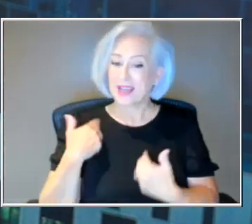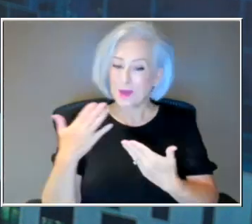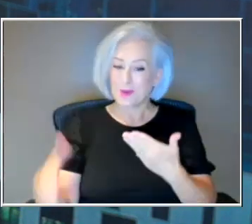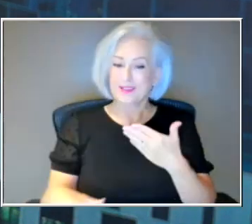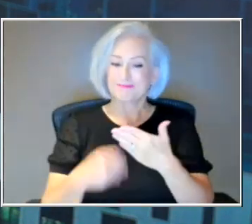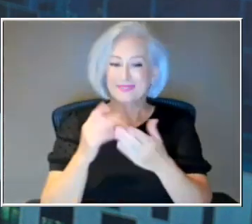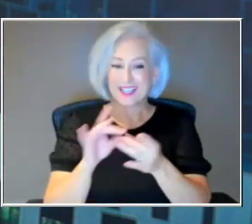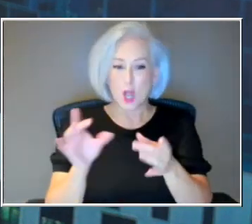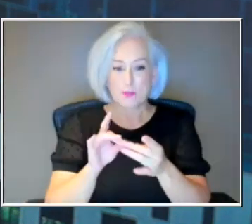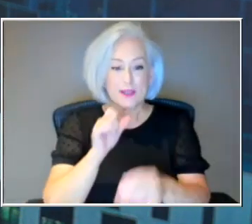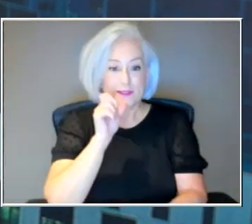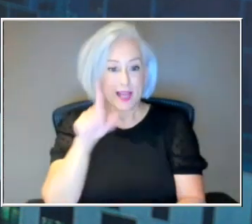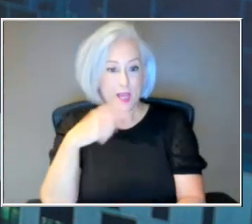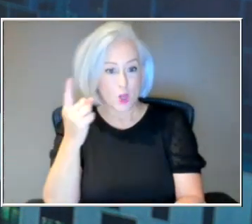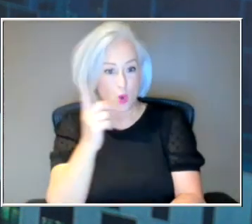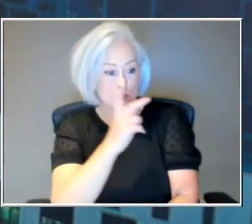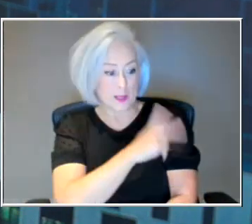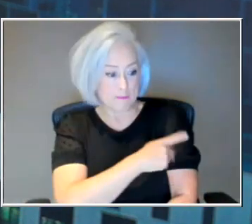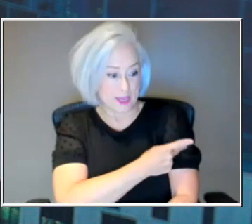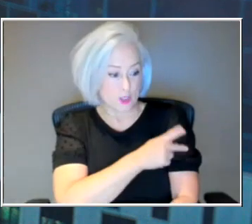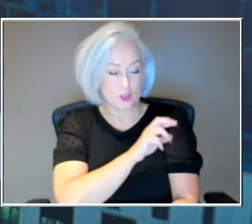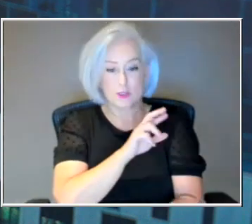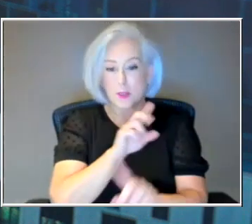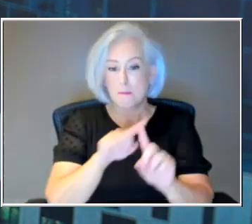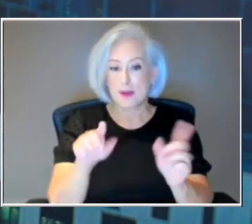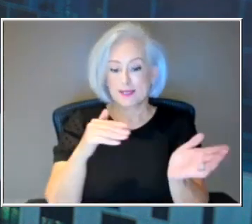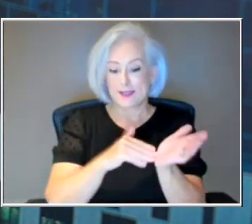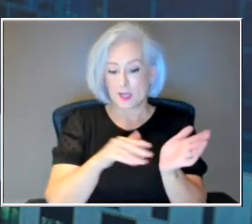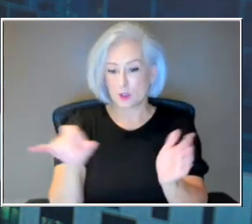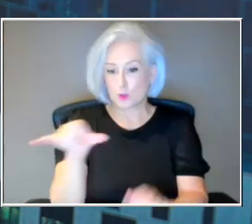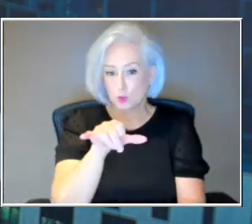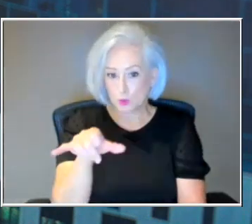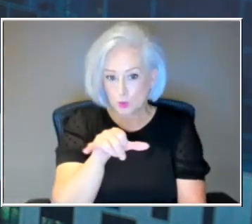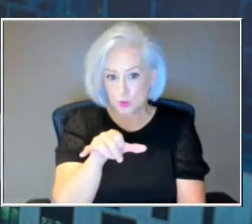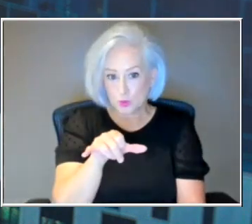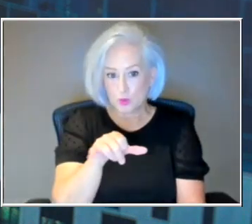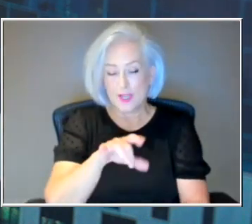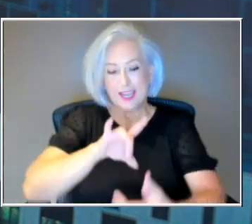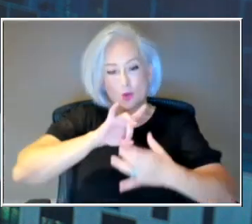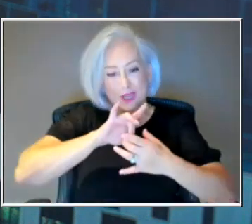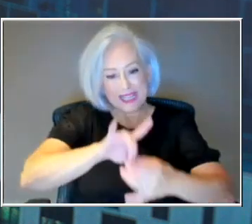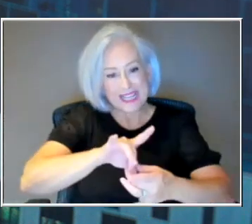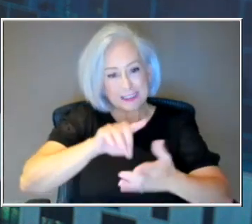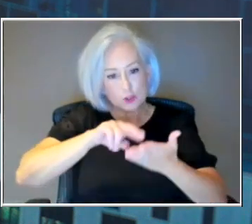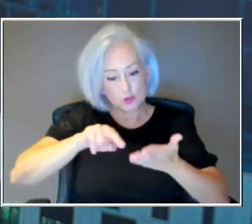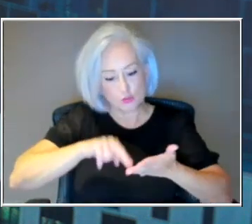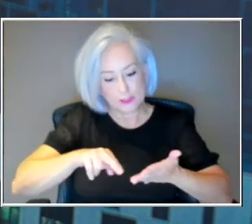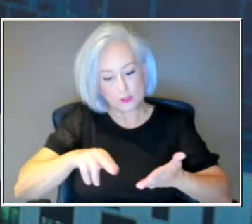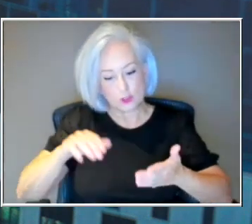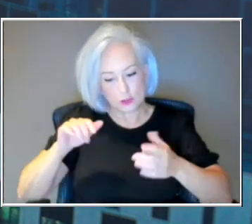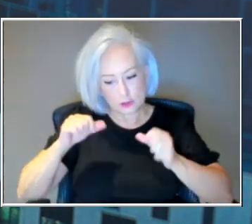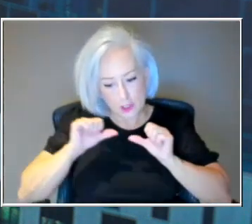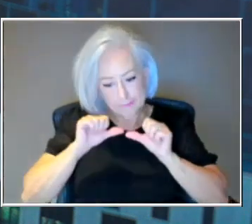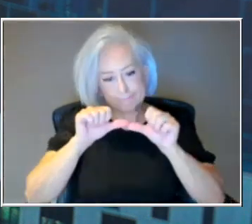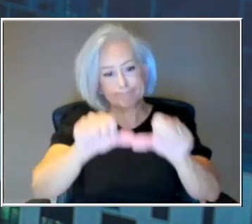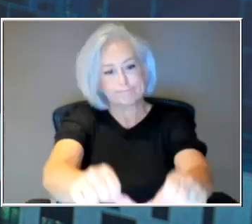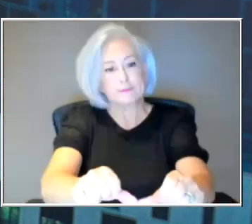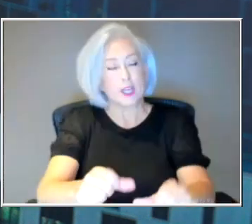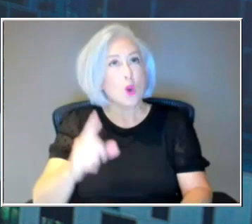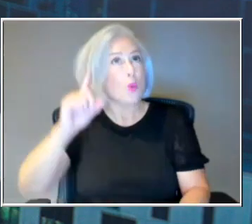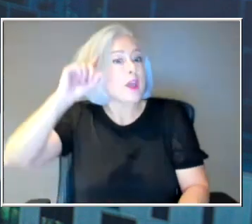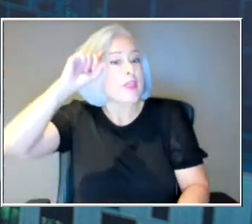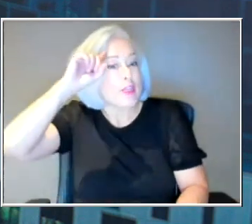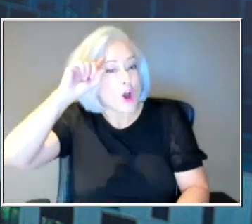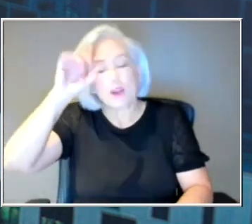patients, but physicians as well. And I think it ties into research that's ongoing. So we've always thought historically stroke